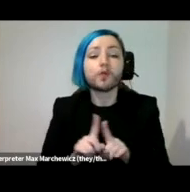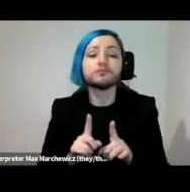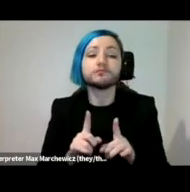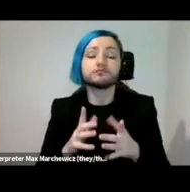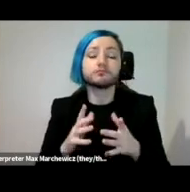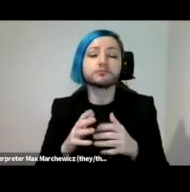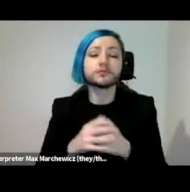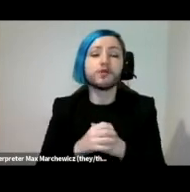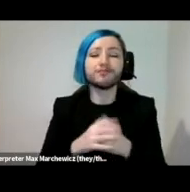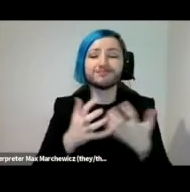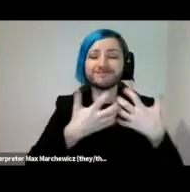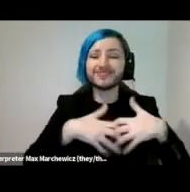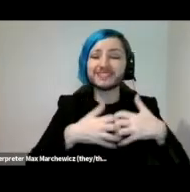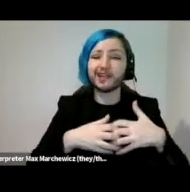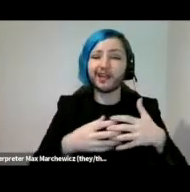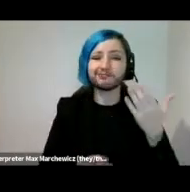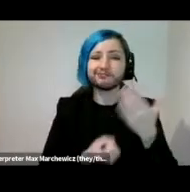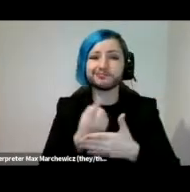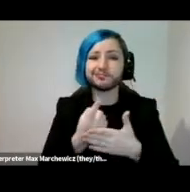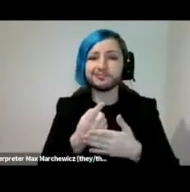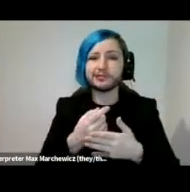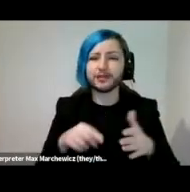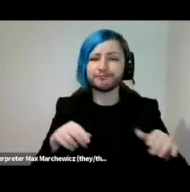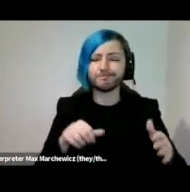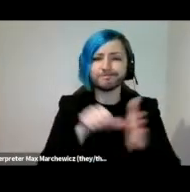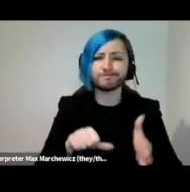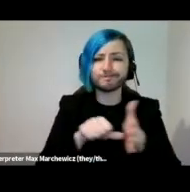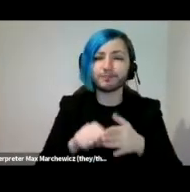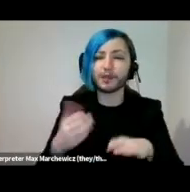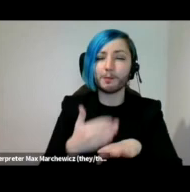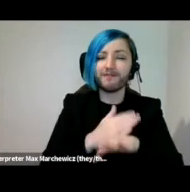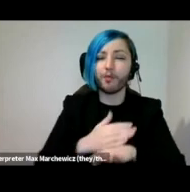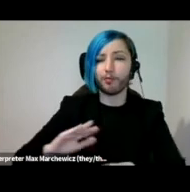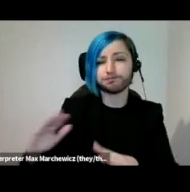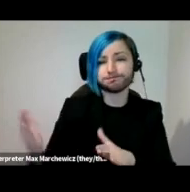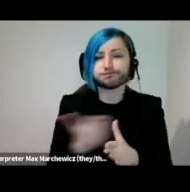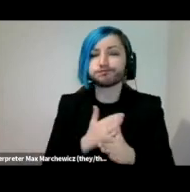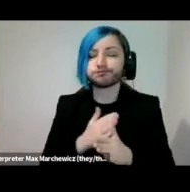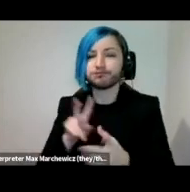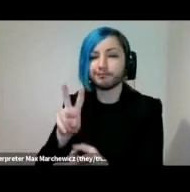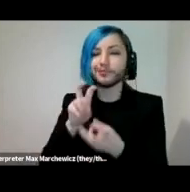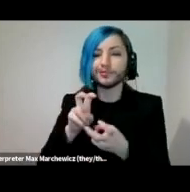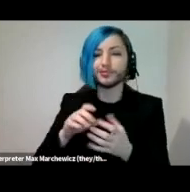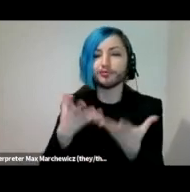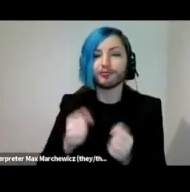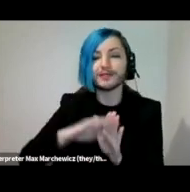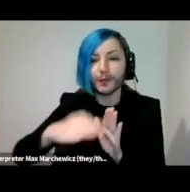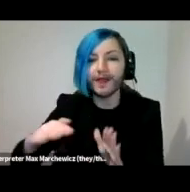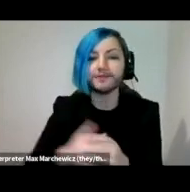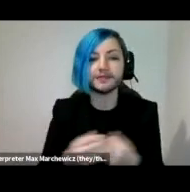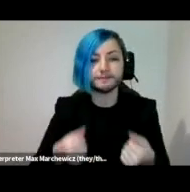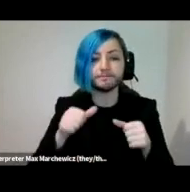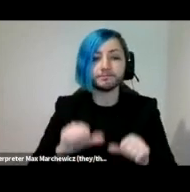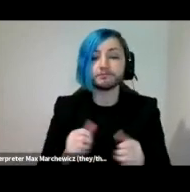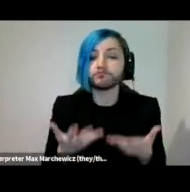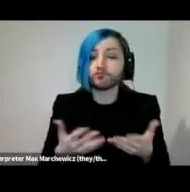instrumental challenges leading to that first detection of gravitational waves, tell you where we are with our current results, and some